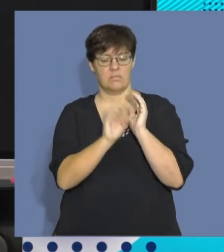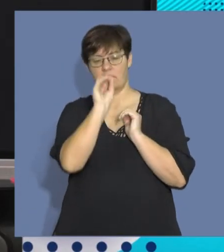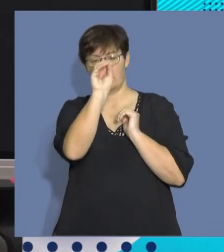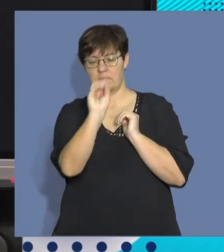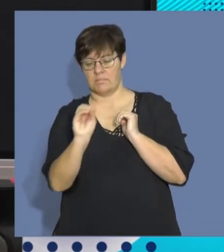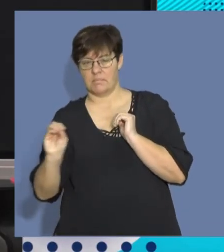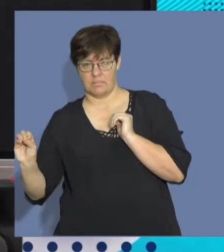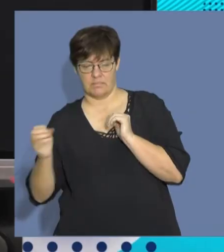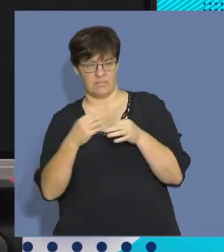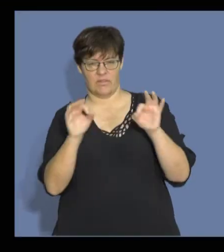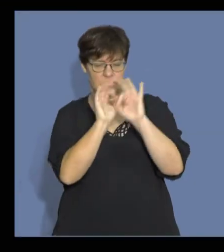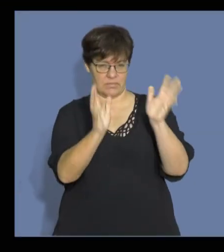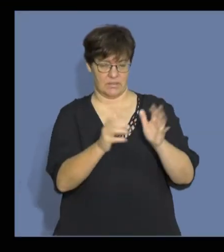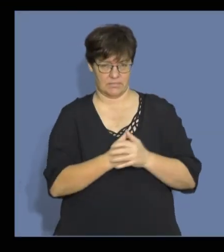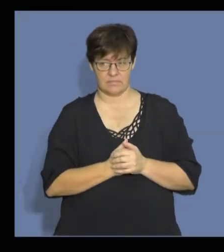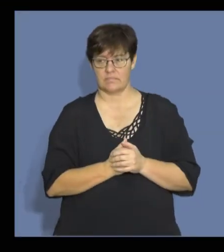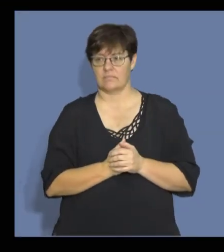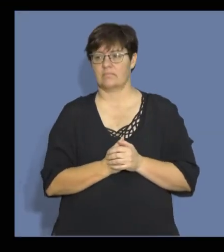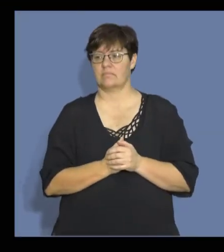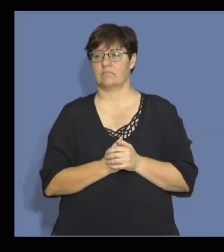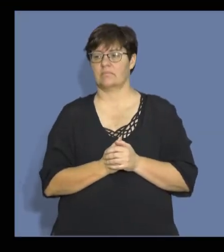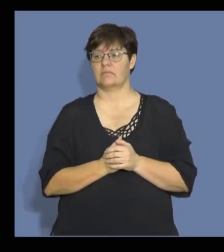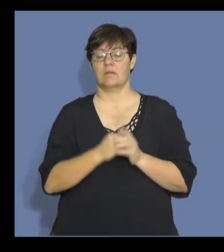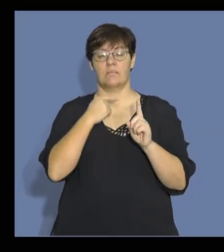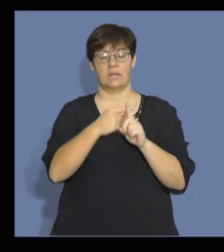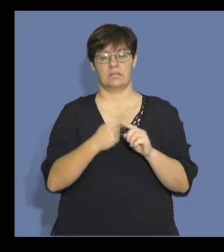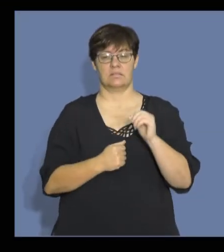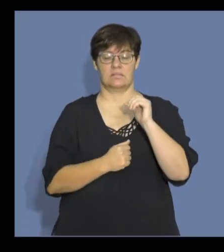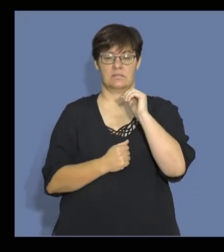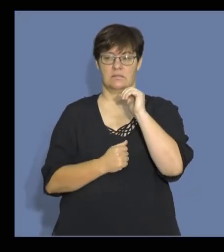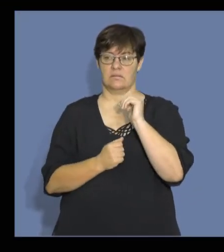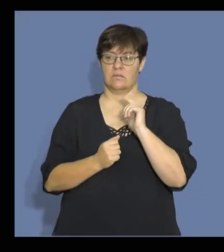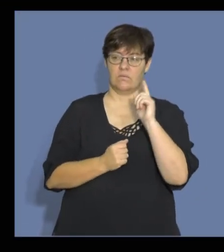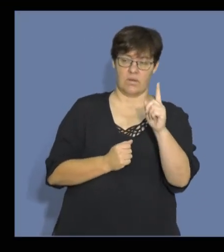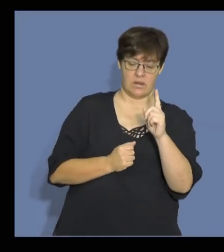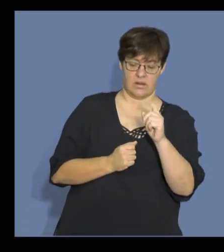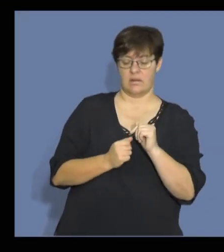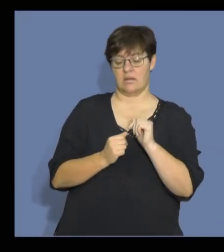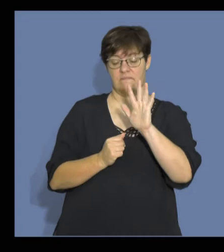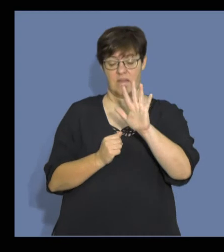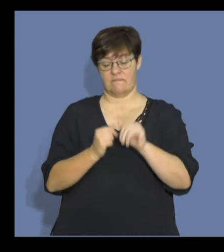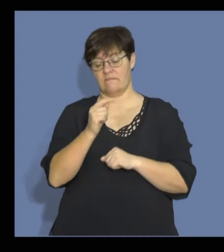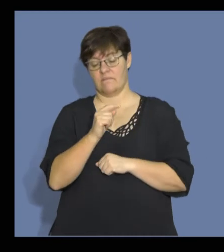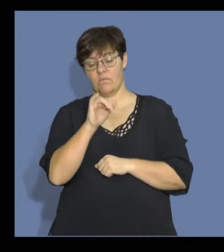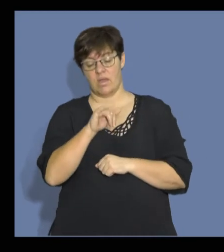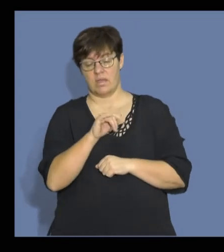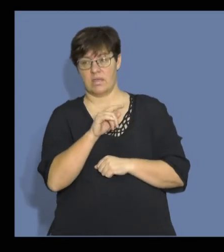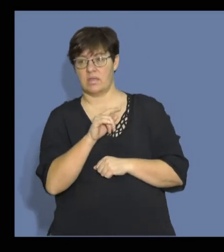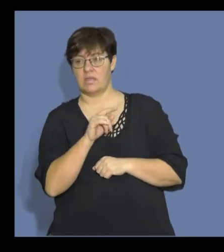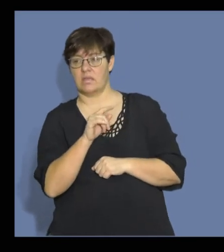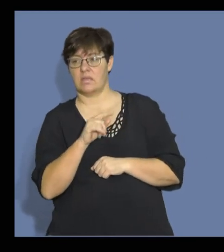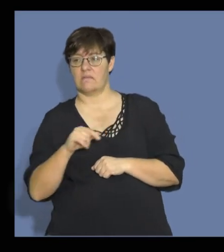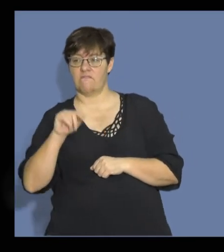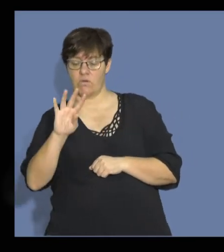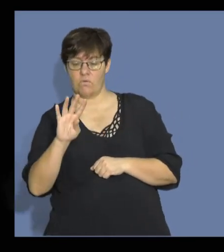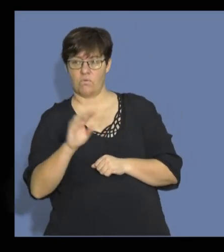in the values, and then I'm going to take the y value of M, 1, I'm going to subtract the y value of N,